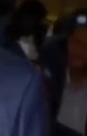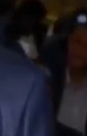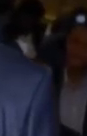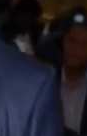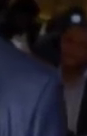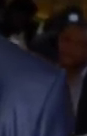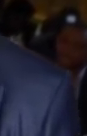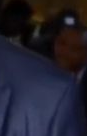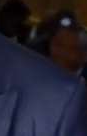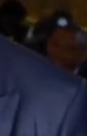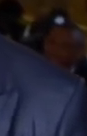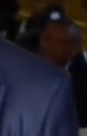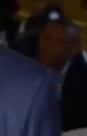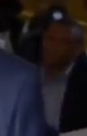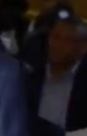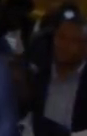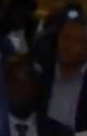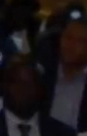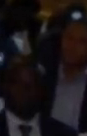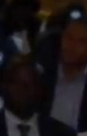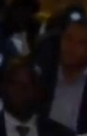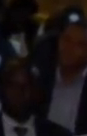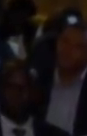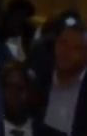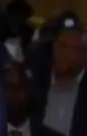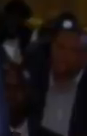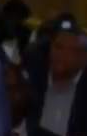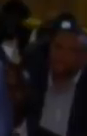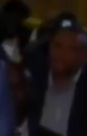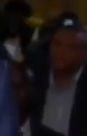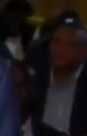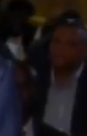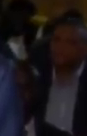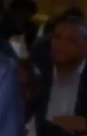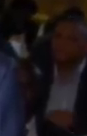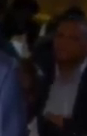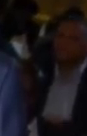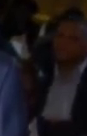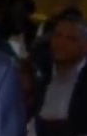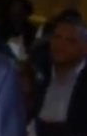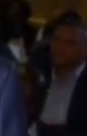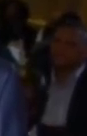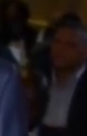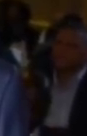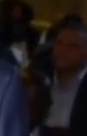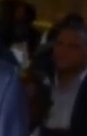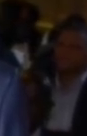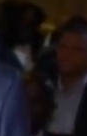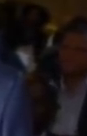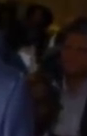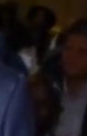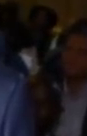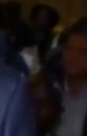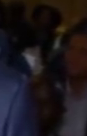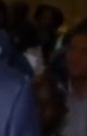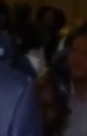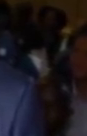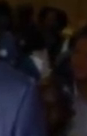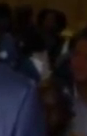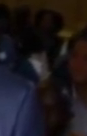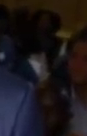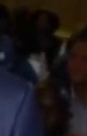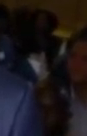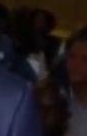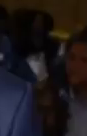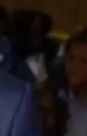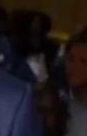so I realized that some people were marking the party at the picture